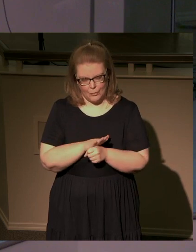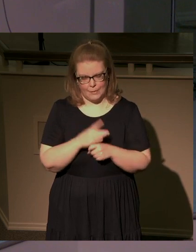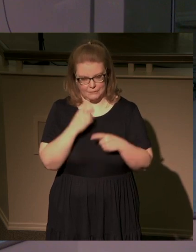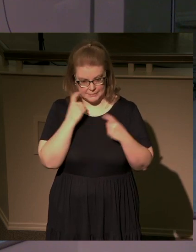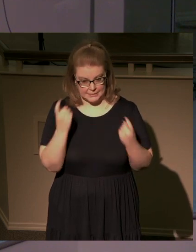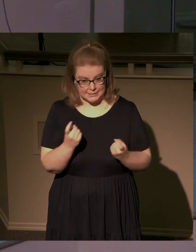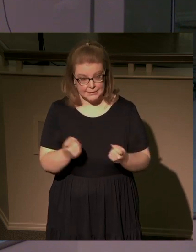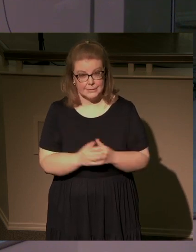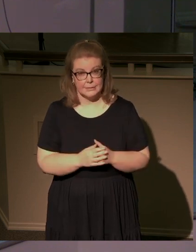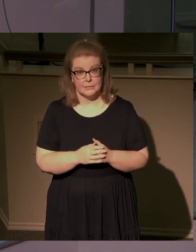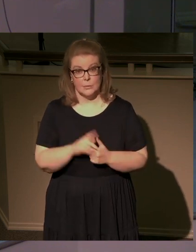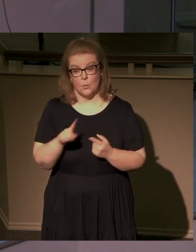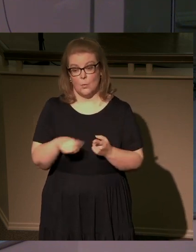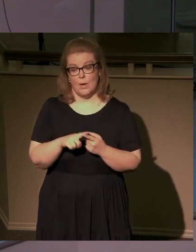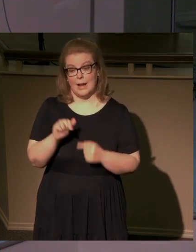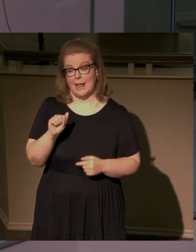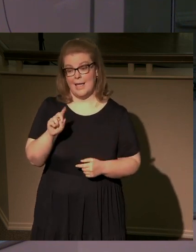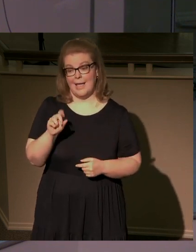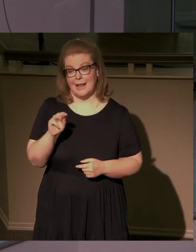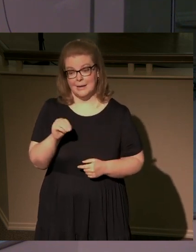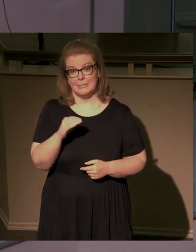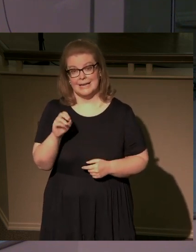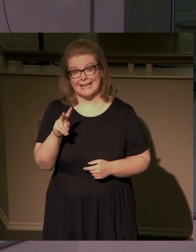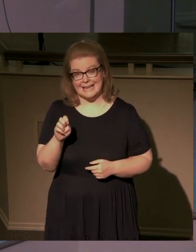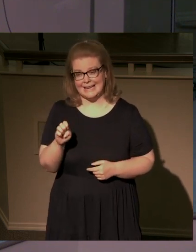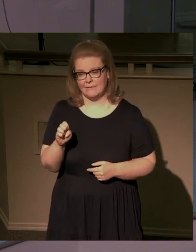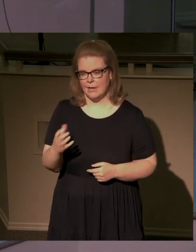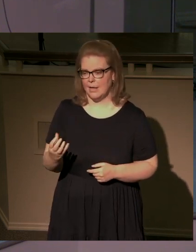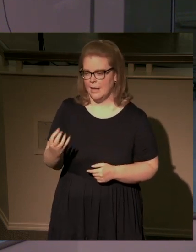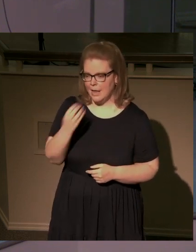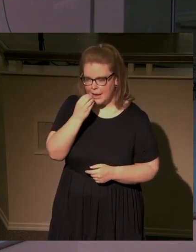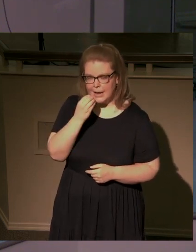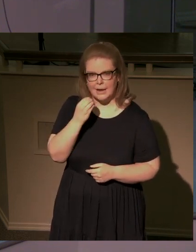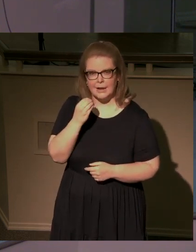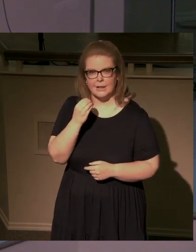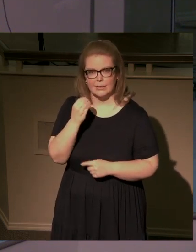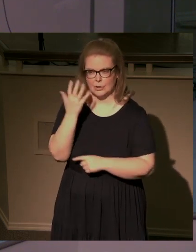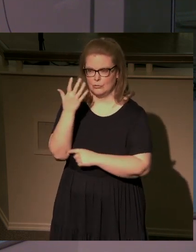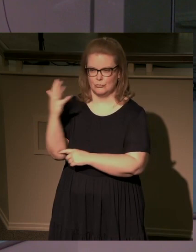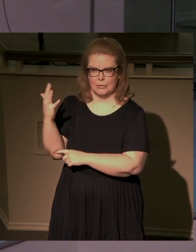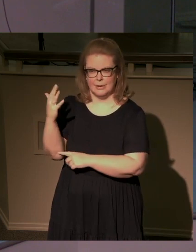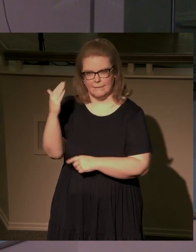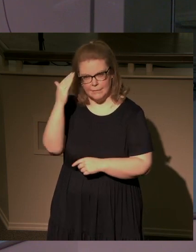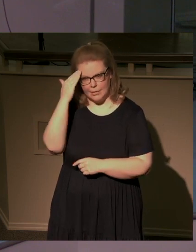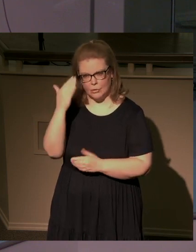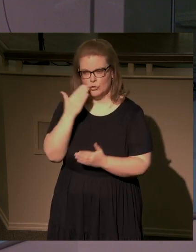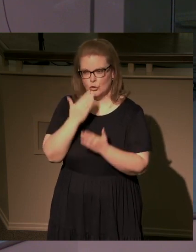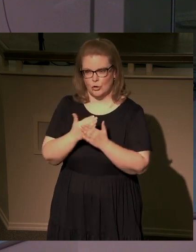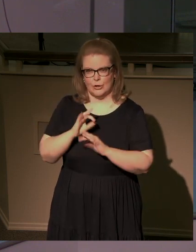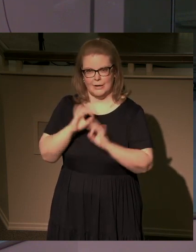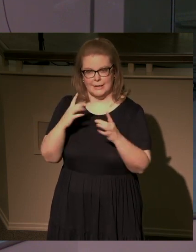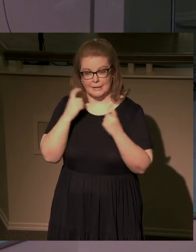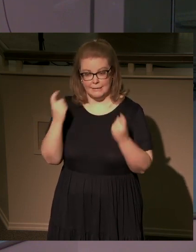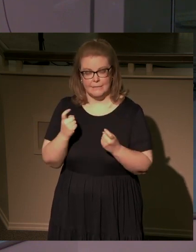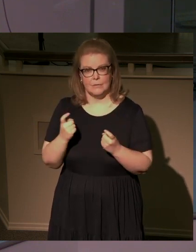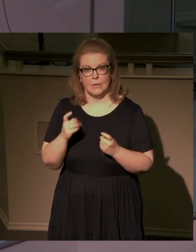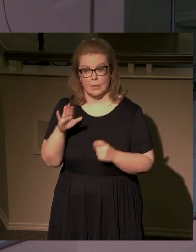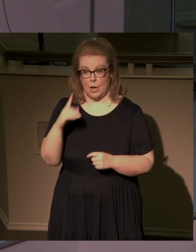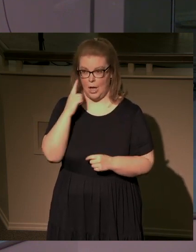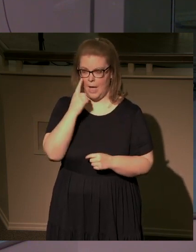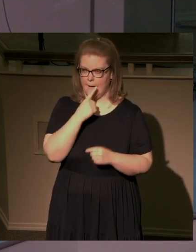When Adam and Eve ate of the tree of the knowledge of good and evil, their eyes were opened,